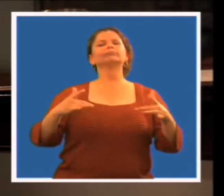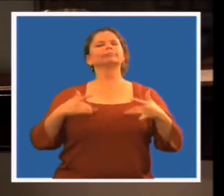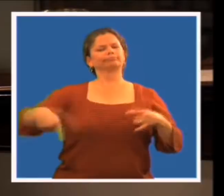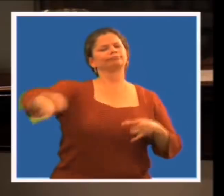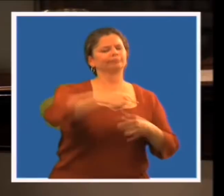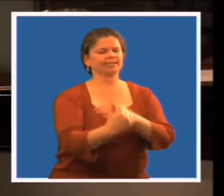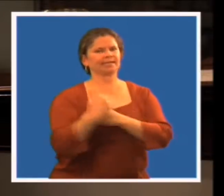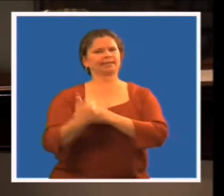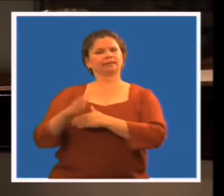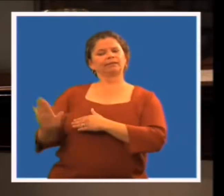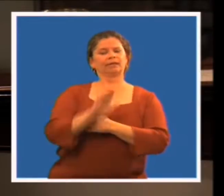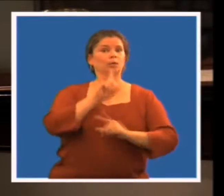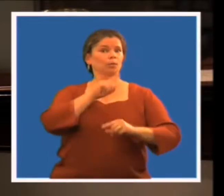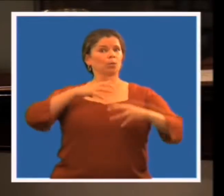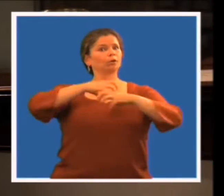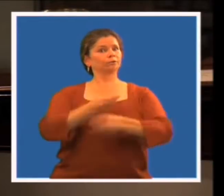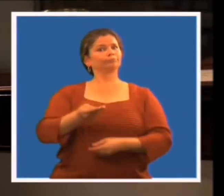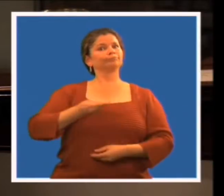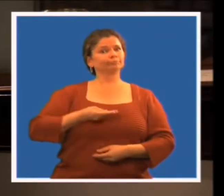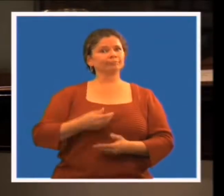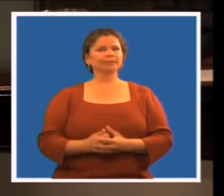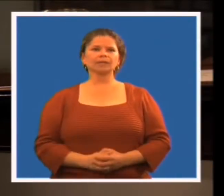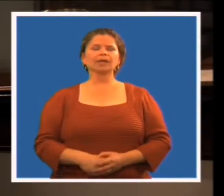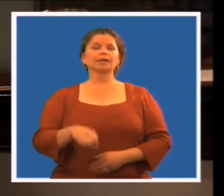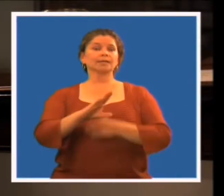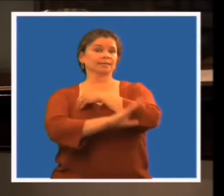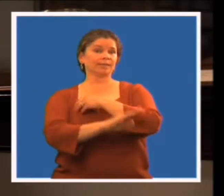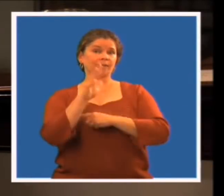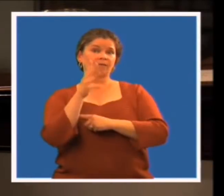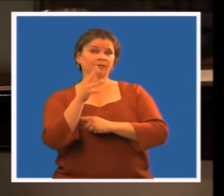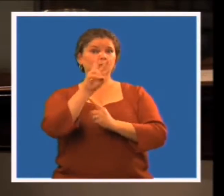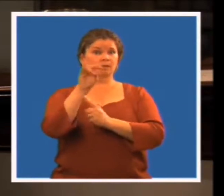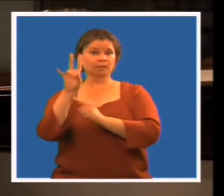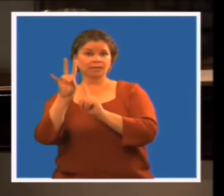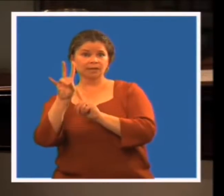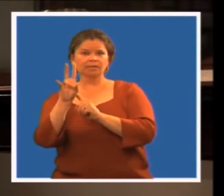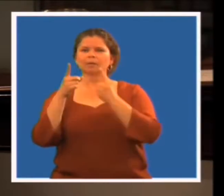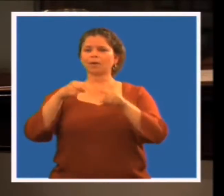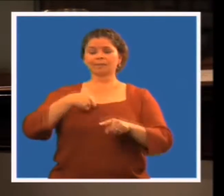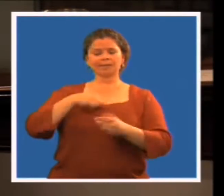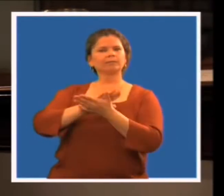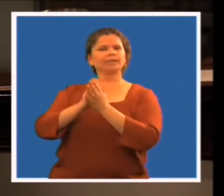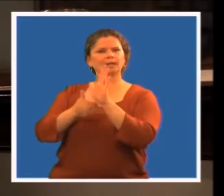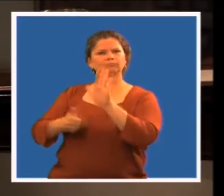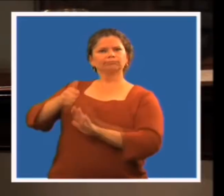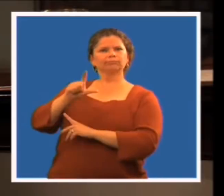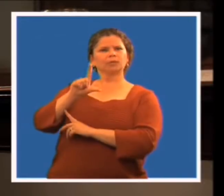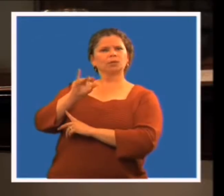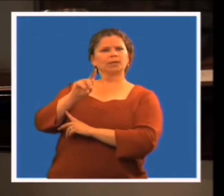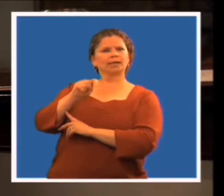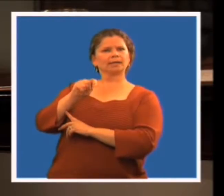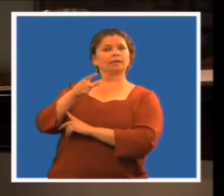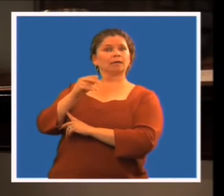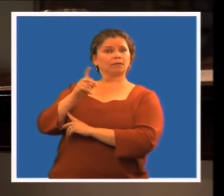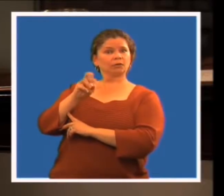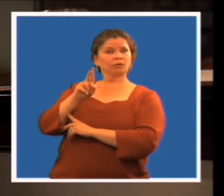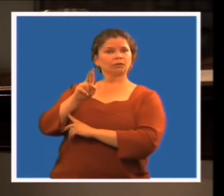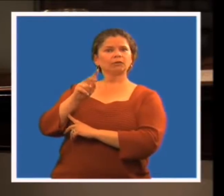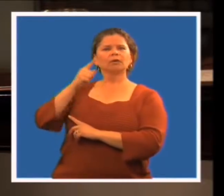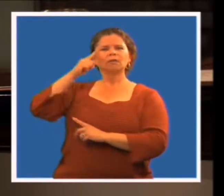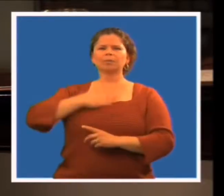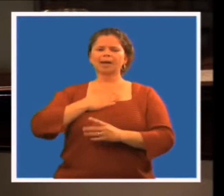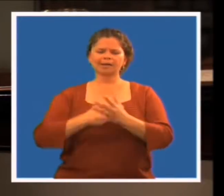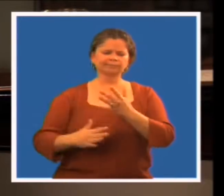with Disabilities Act, and I received reports from the various working committees. In my